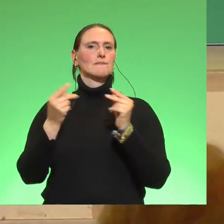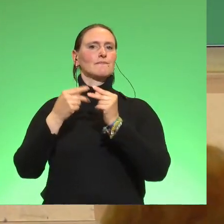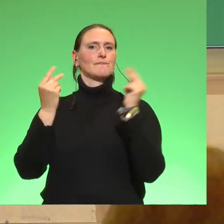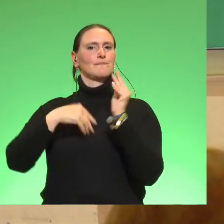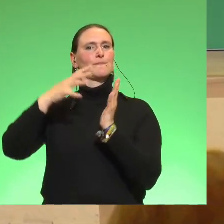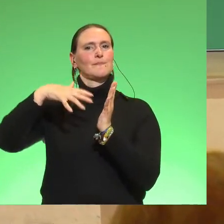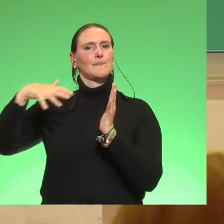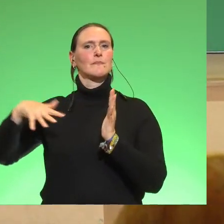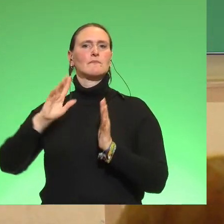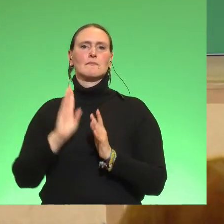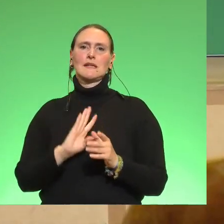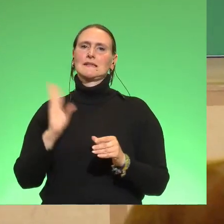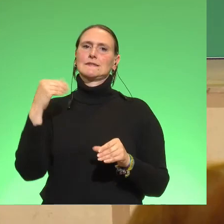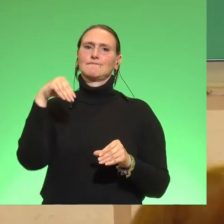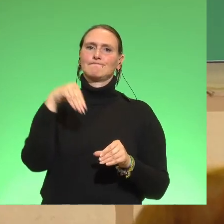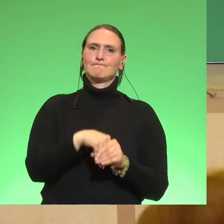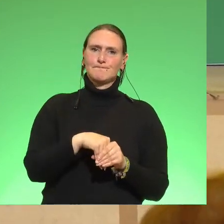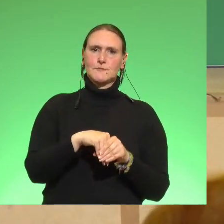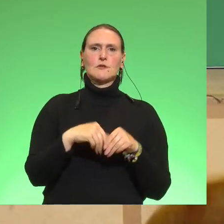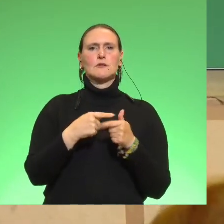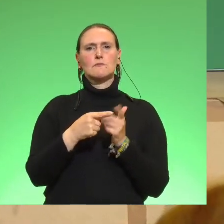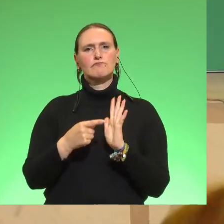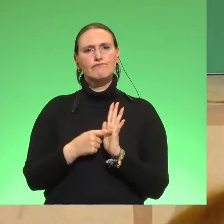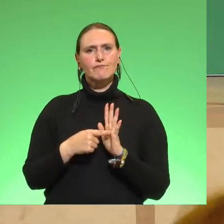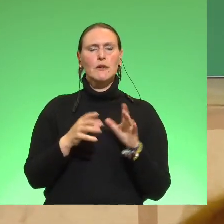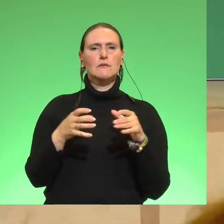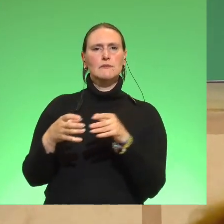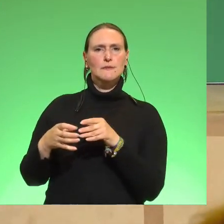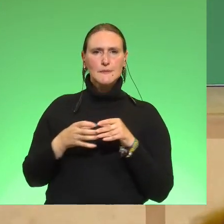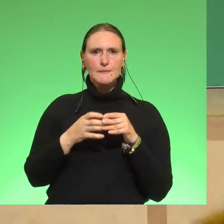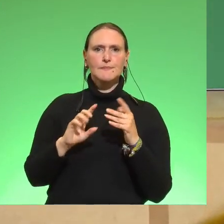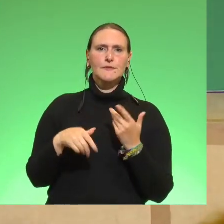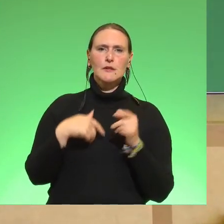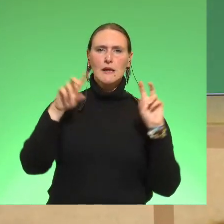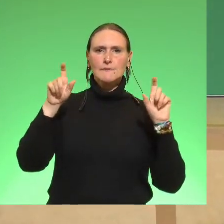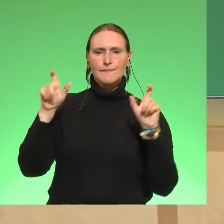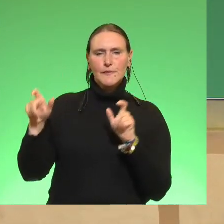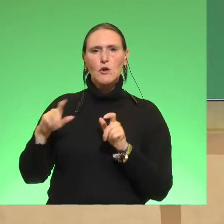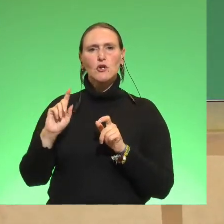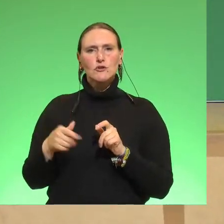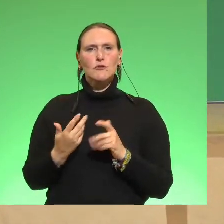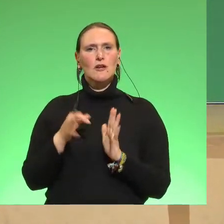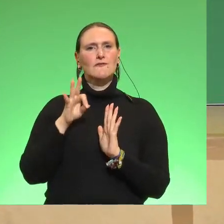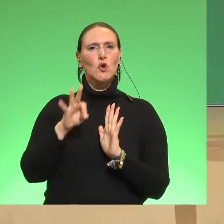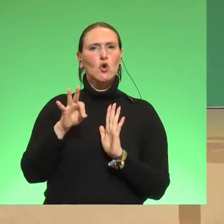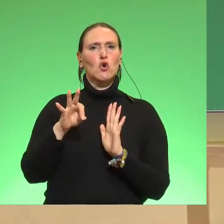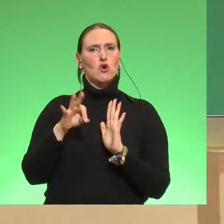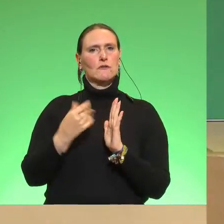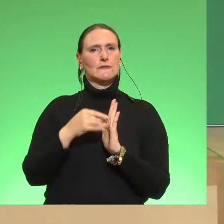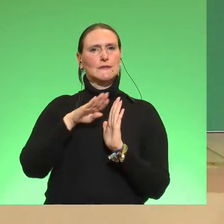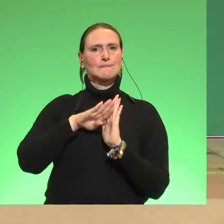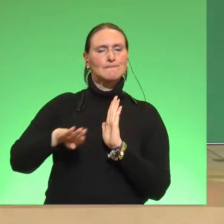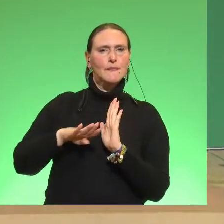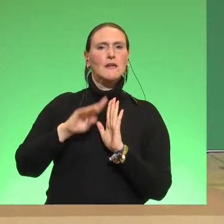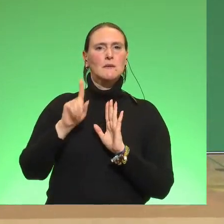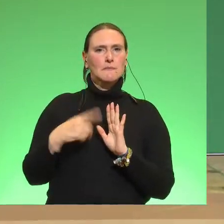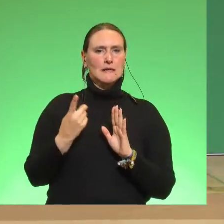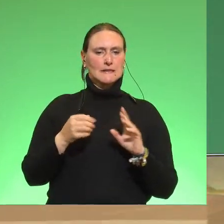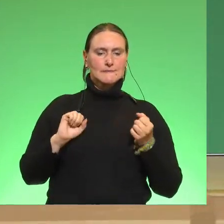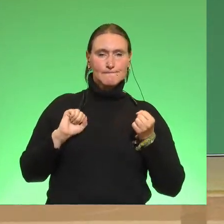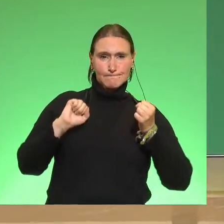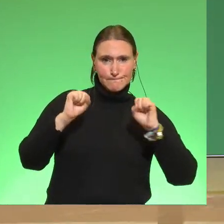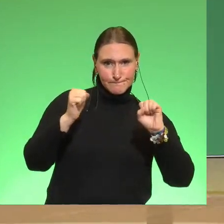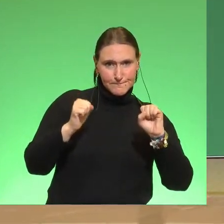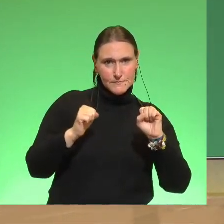conclude that subordinate groups endorse the terms of their subordination, and are willing, even enthusiastic partners in